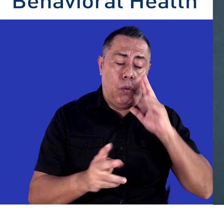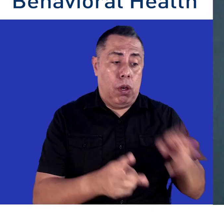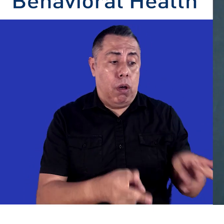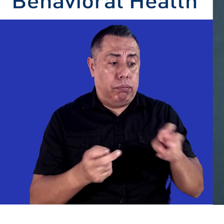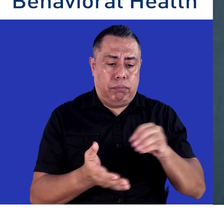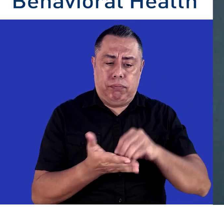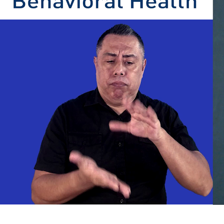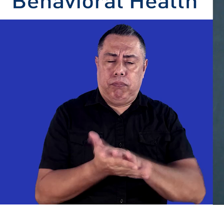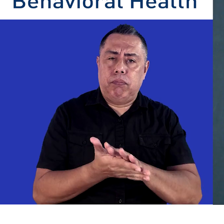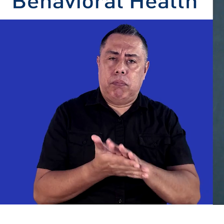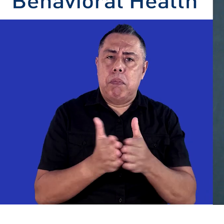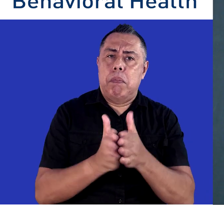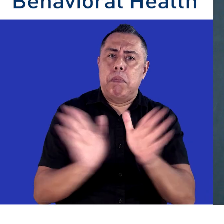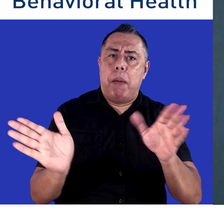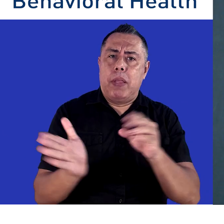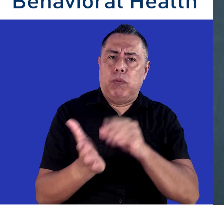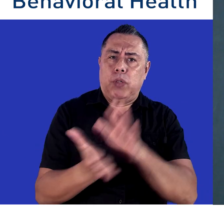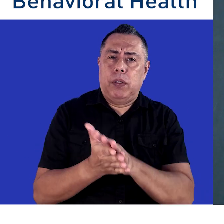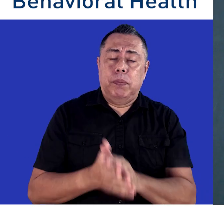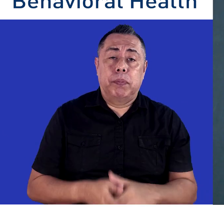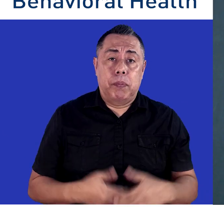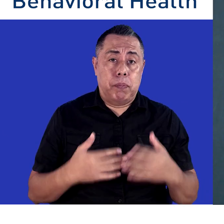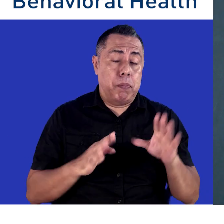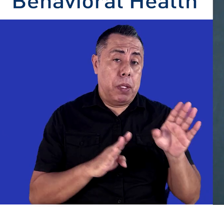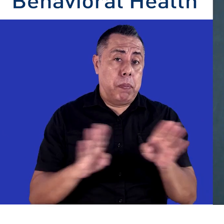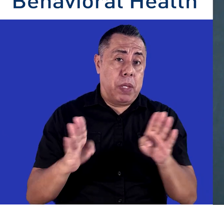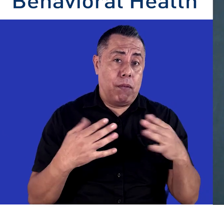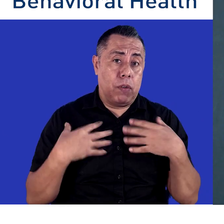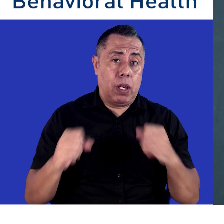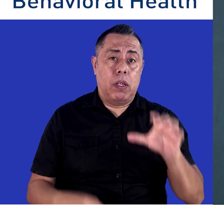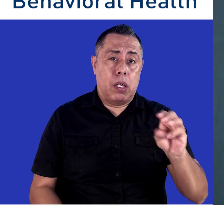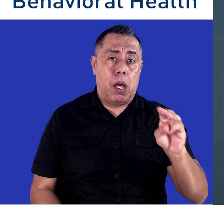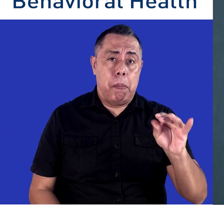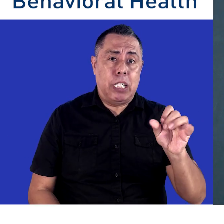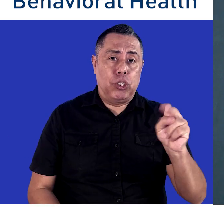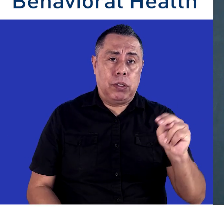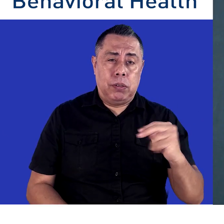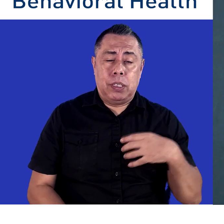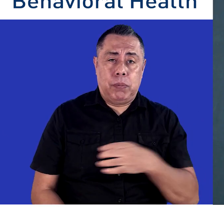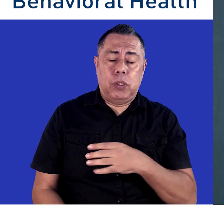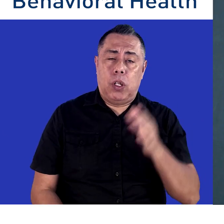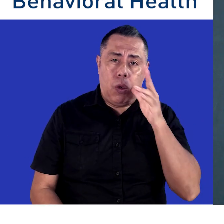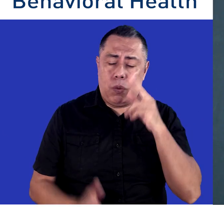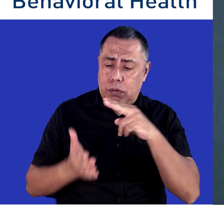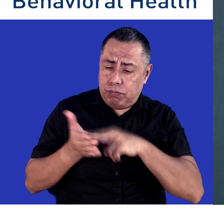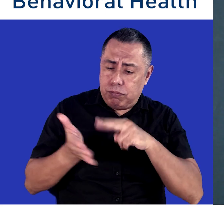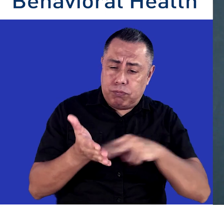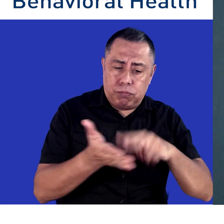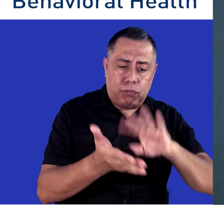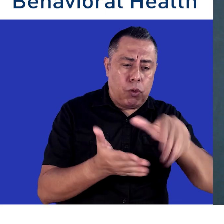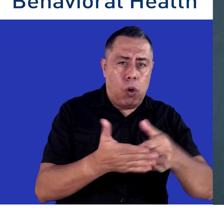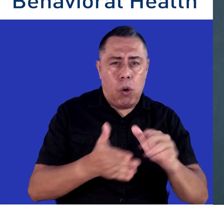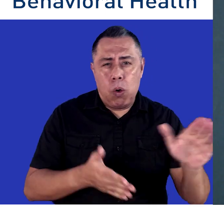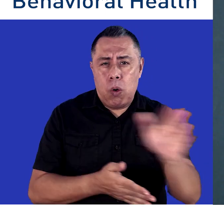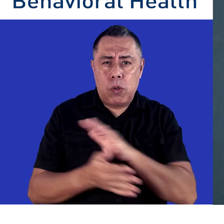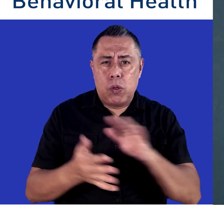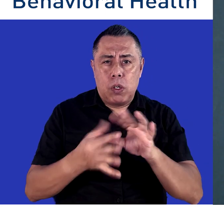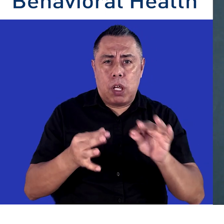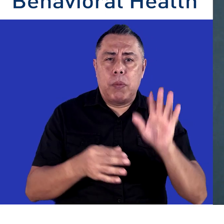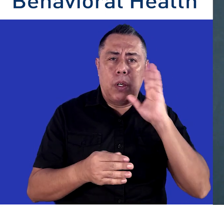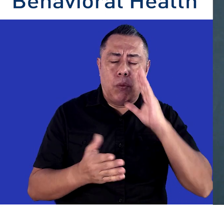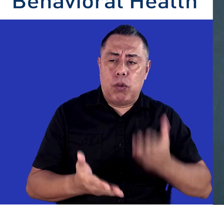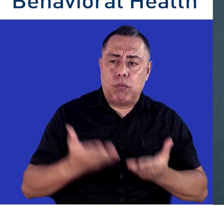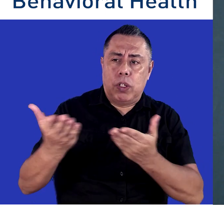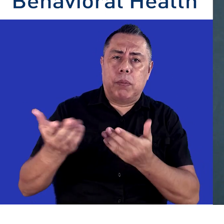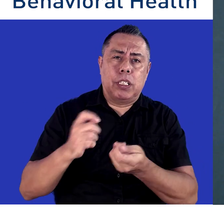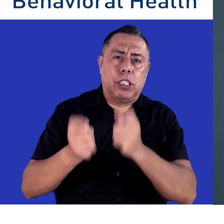of the public record. The Behavioral Health Commission will review all the comments and recommend changes to the